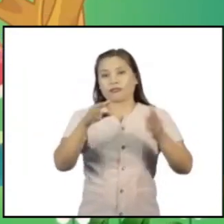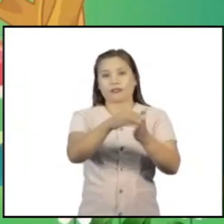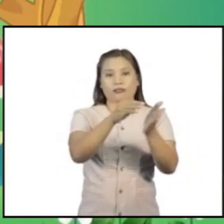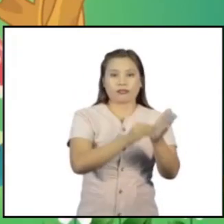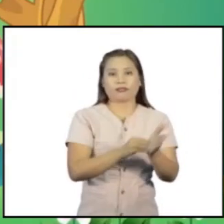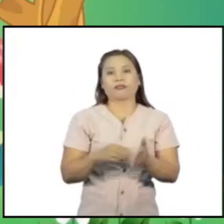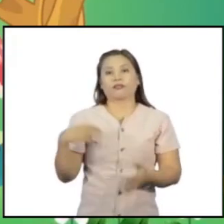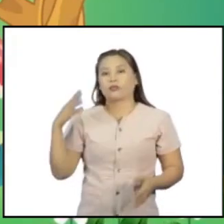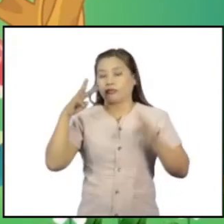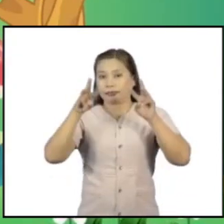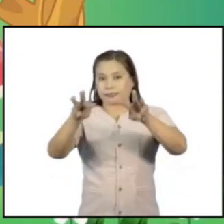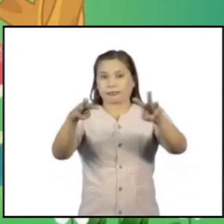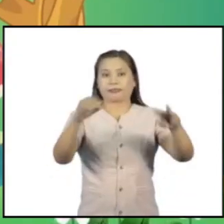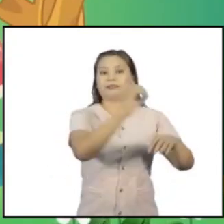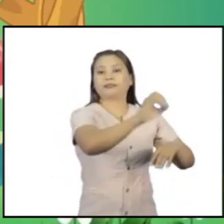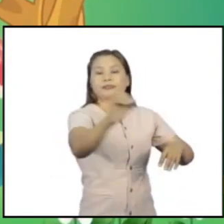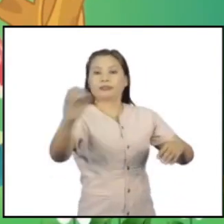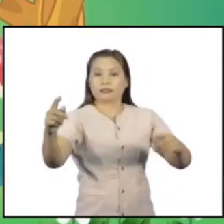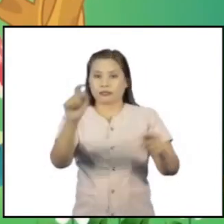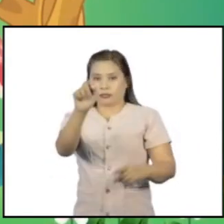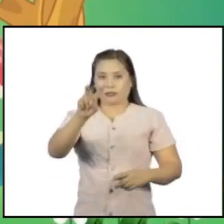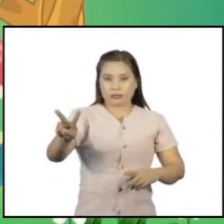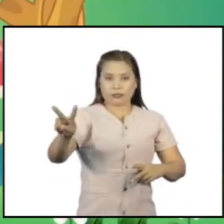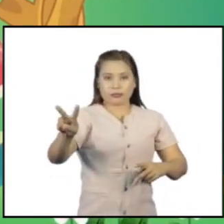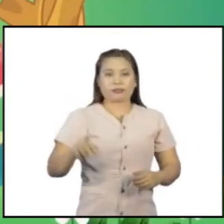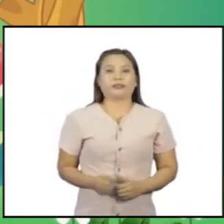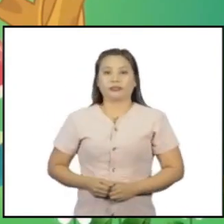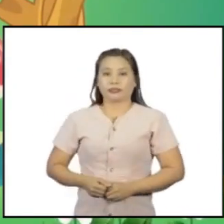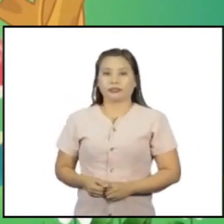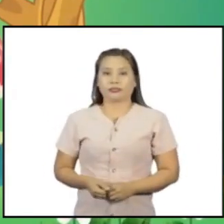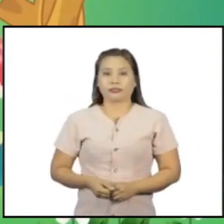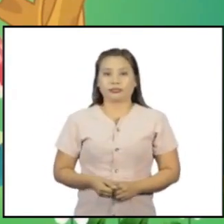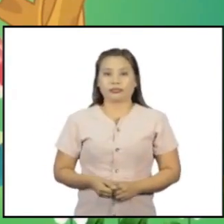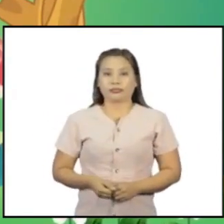lessons while watching on your respective television.